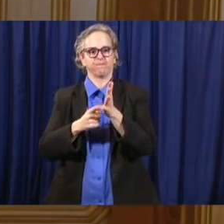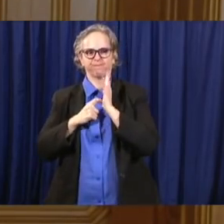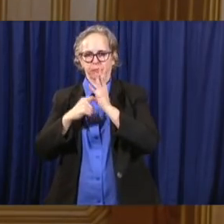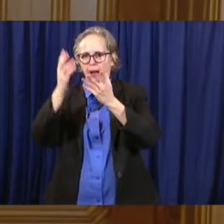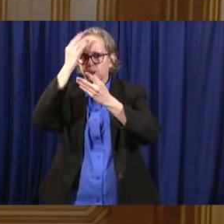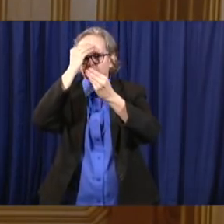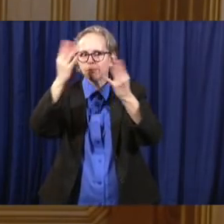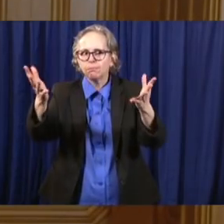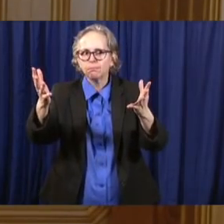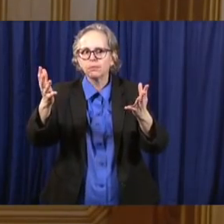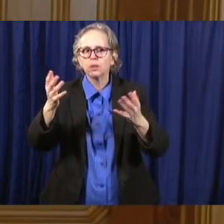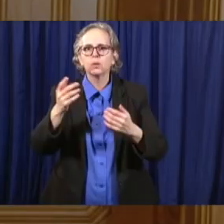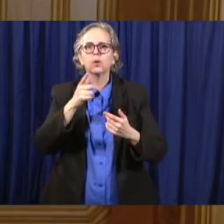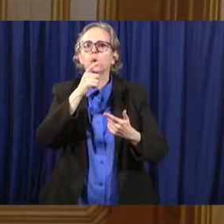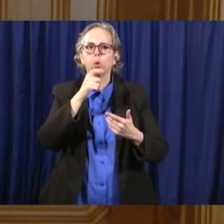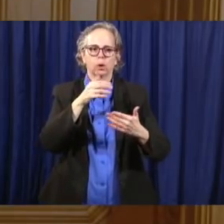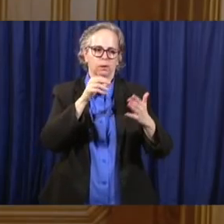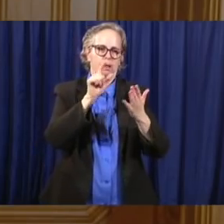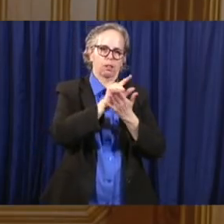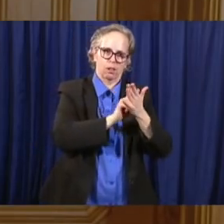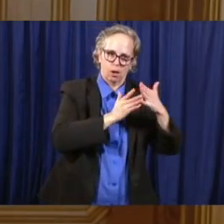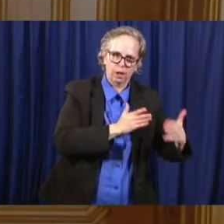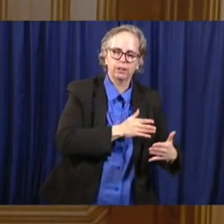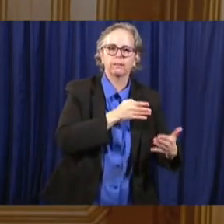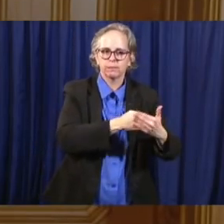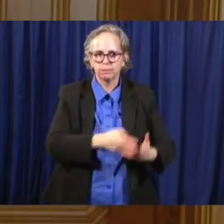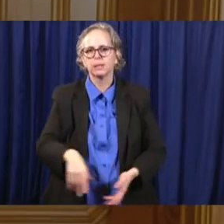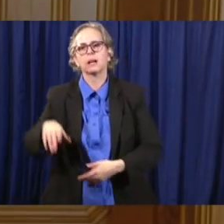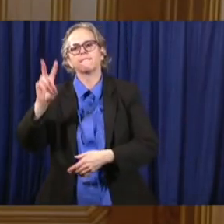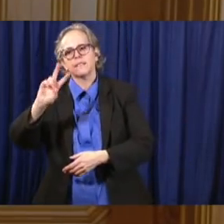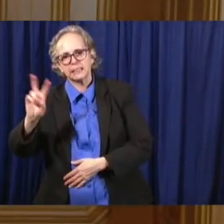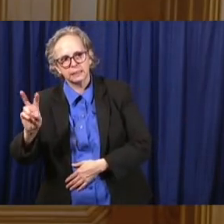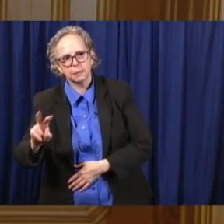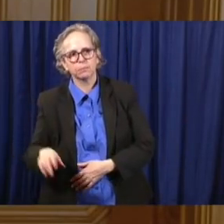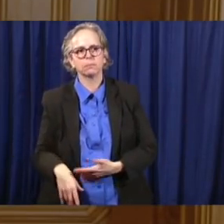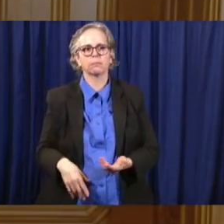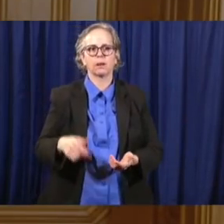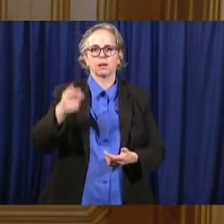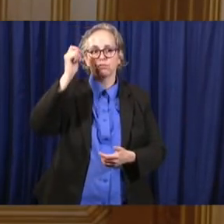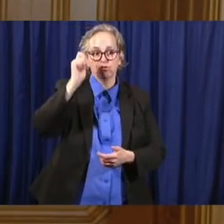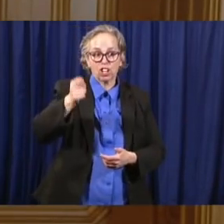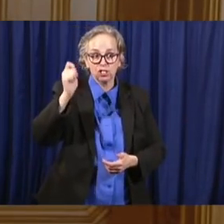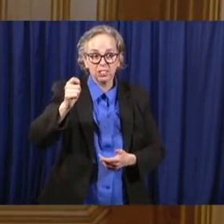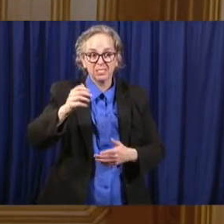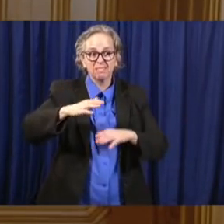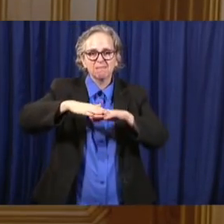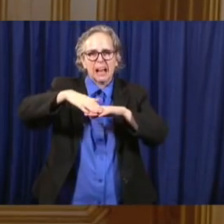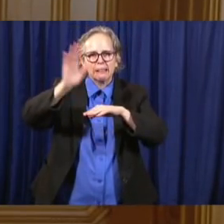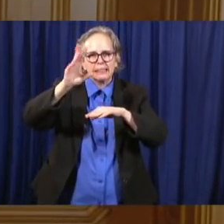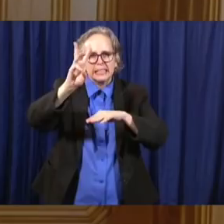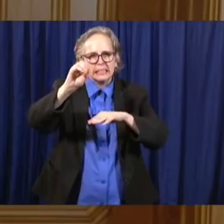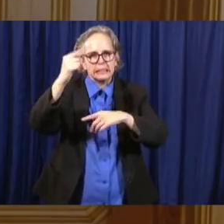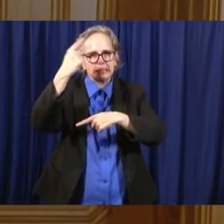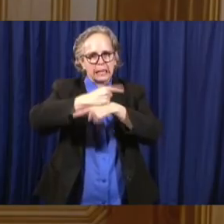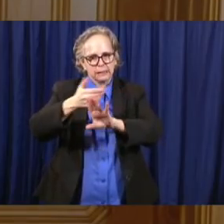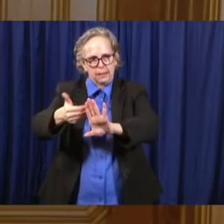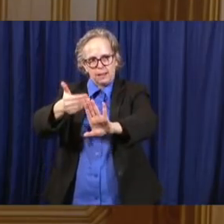least 60 days, and that makes sense. And that's after all the paperwork has been filed.